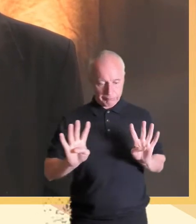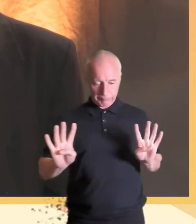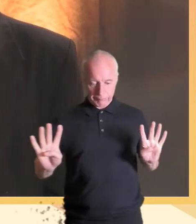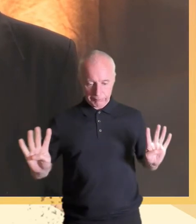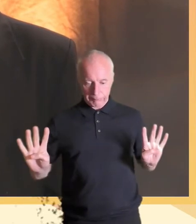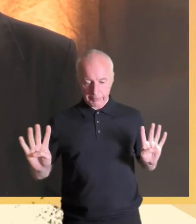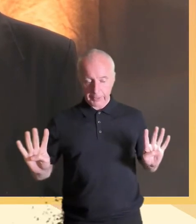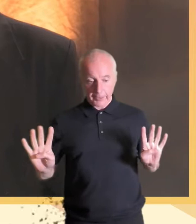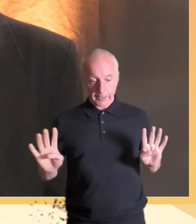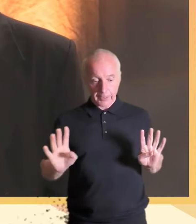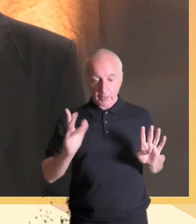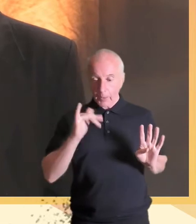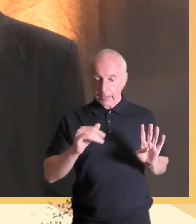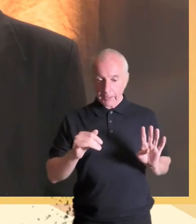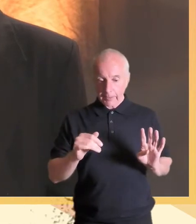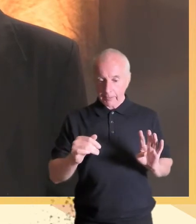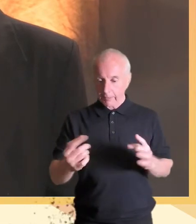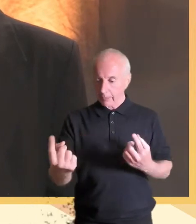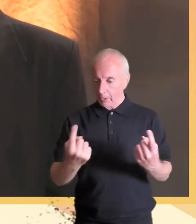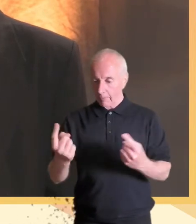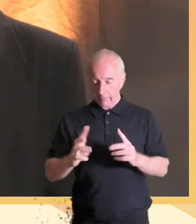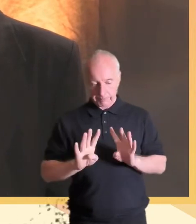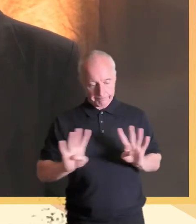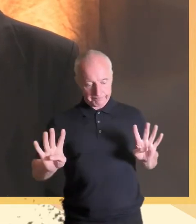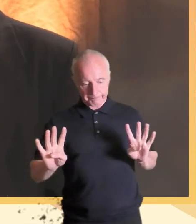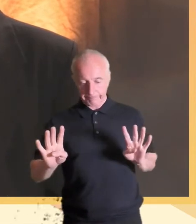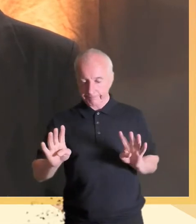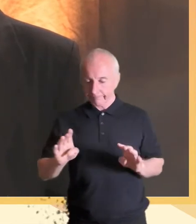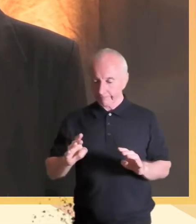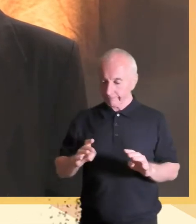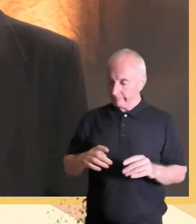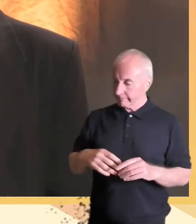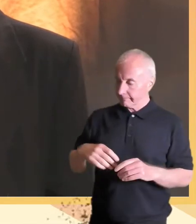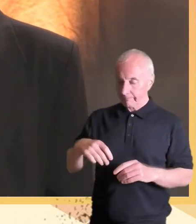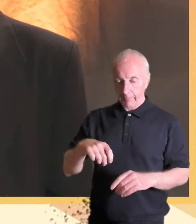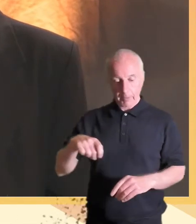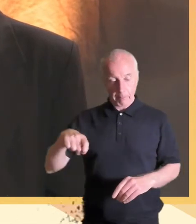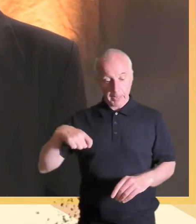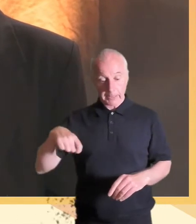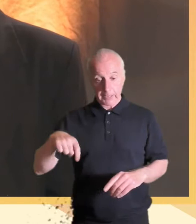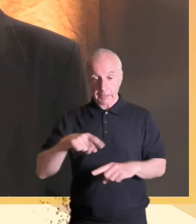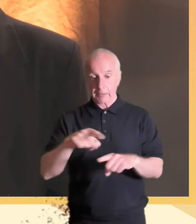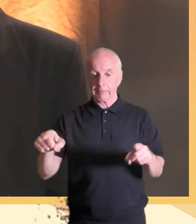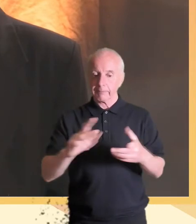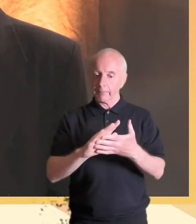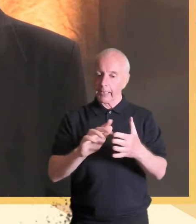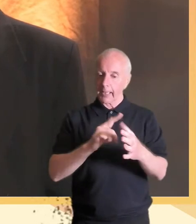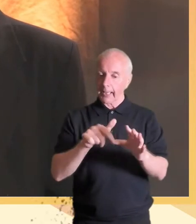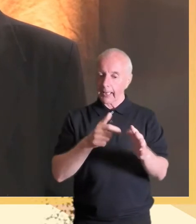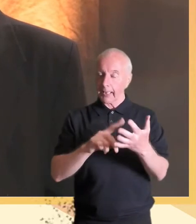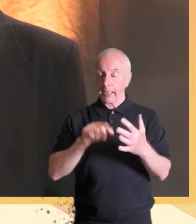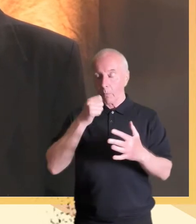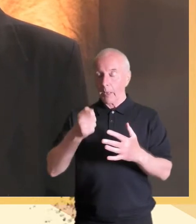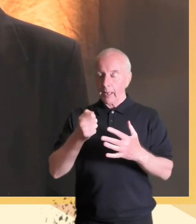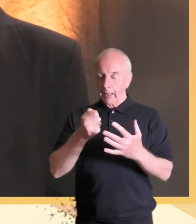when everyone is gathered, our President, Madam President, Hayley Young, will lead the promises for those who are